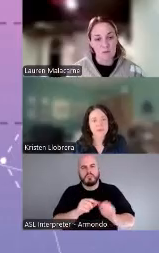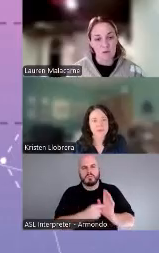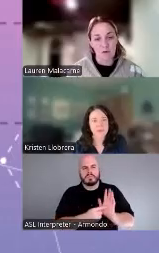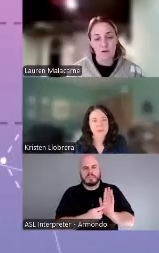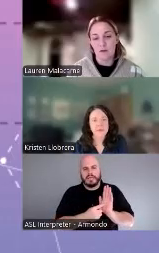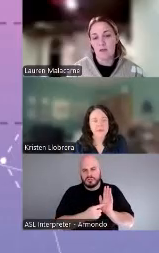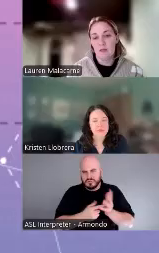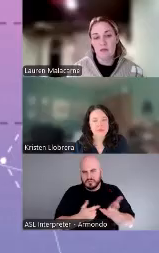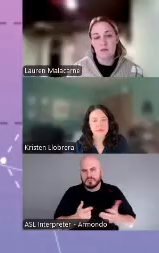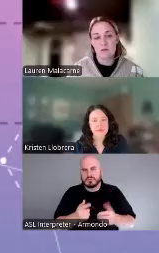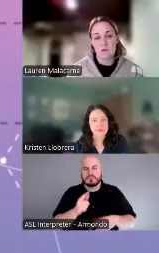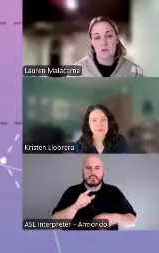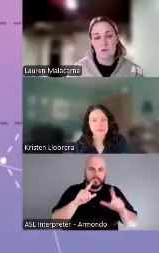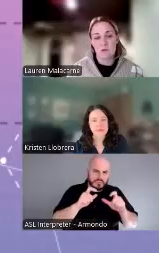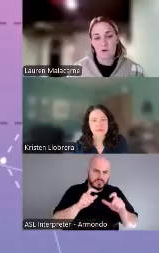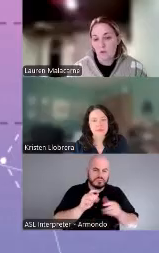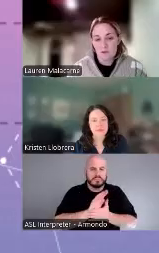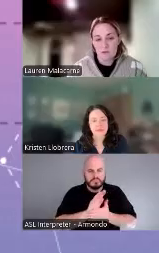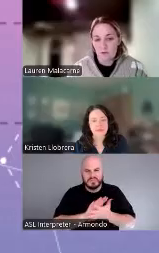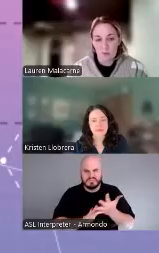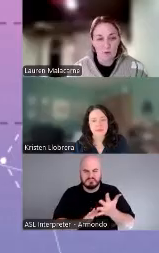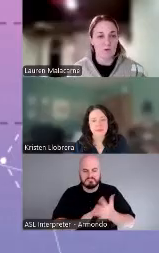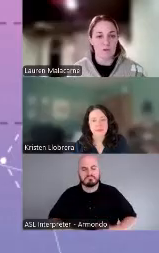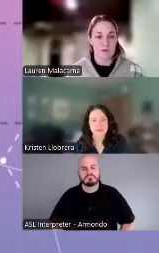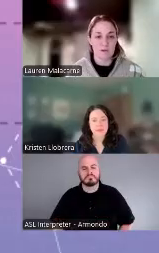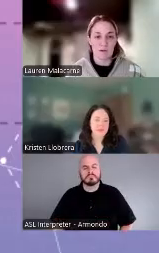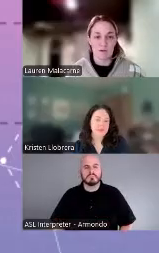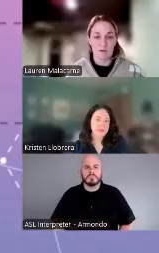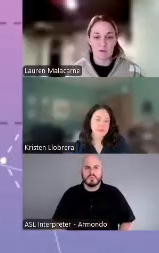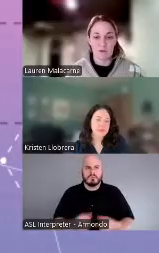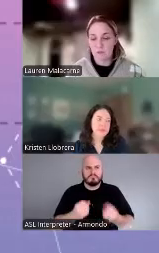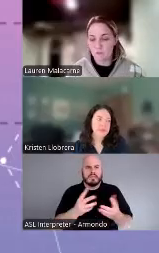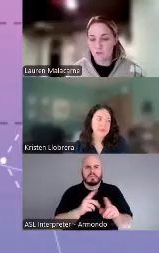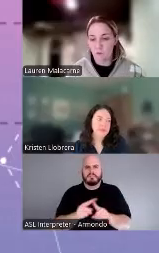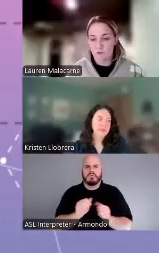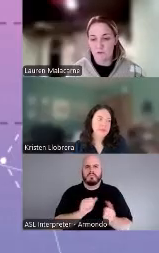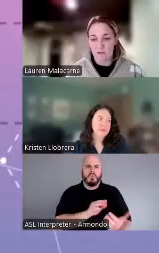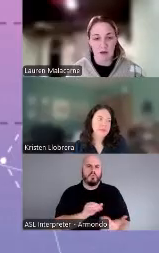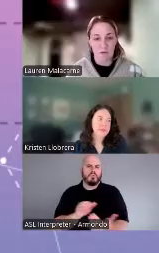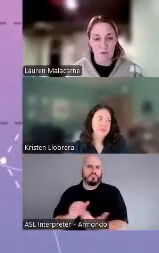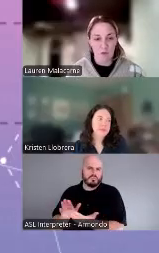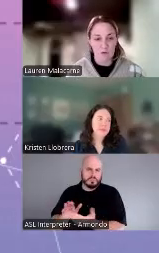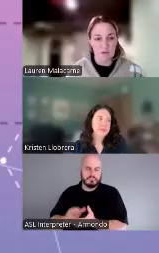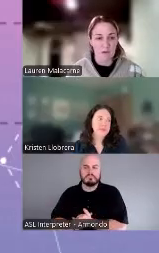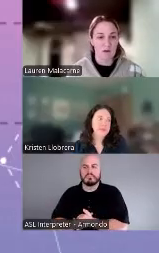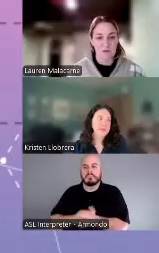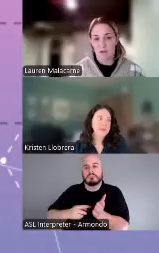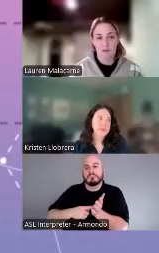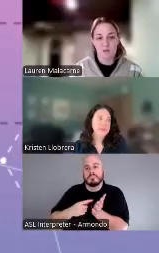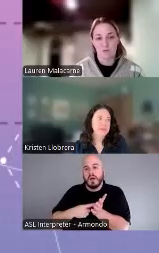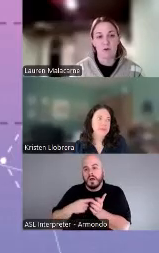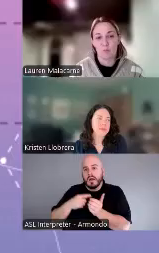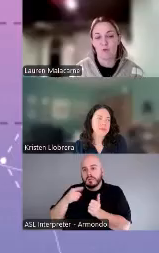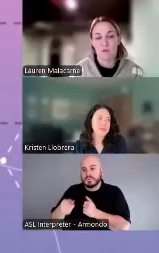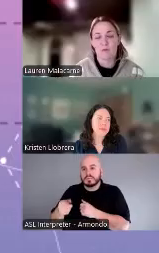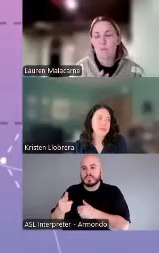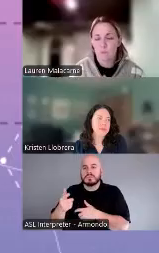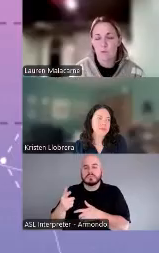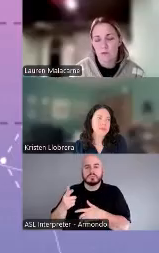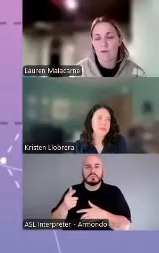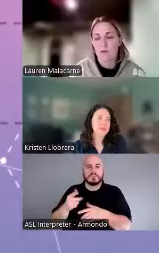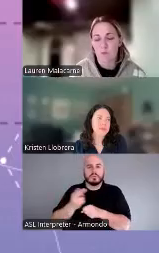we possibly could. And so there are lots of different approaches, and sometimes the courses allow for the person to kind of select different